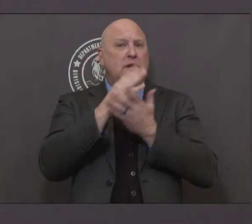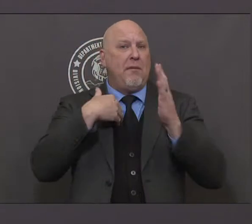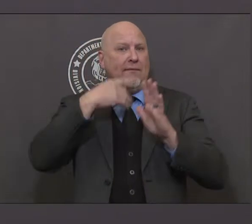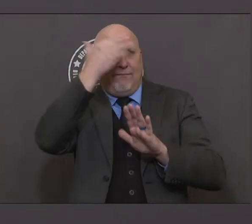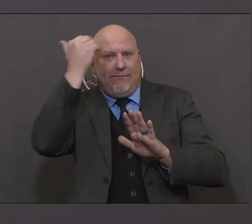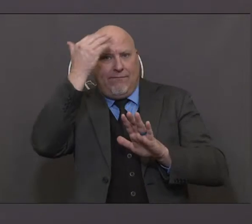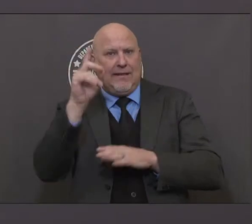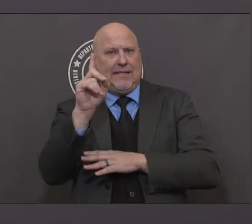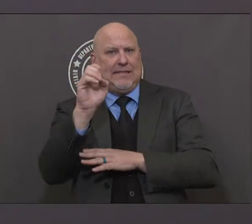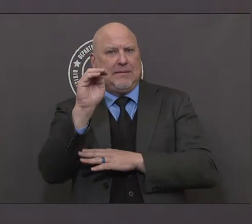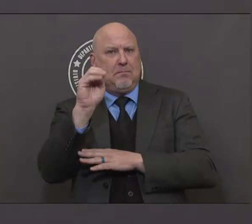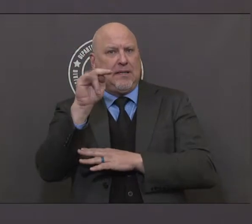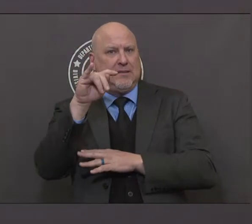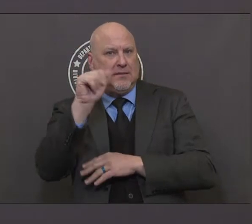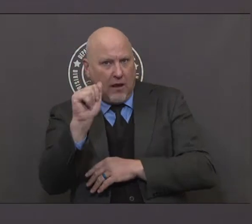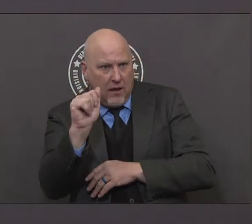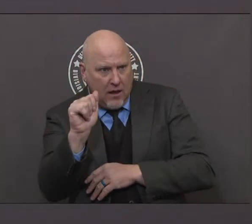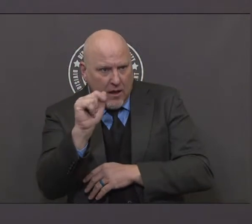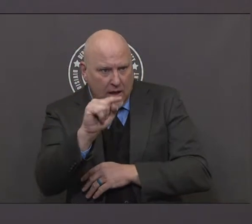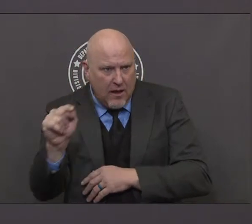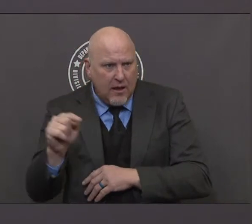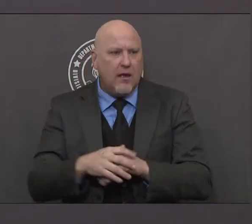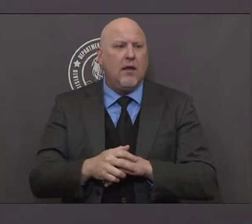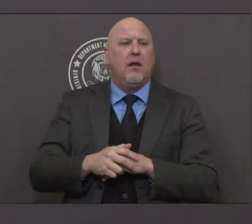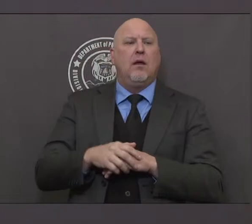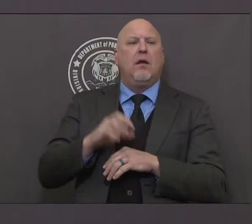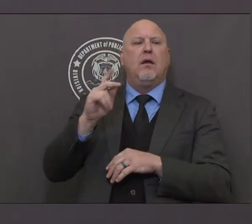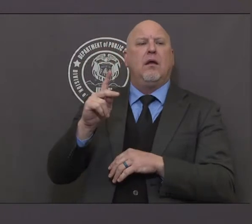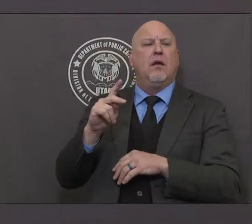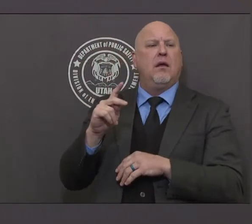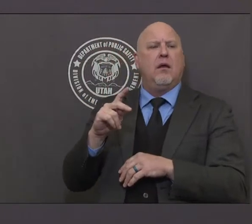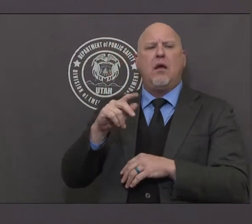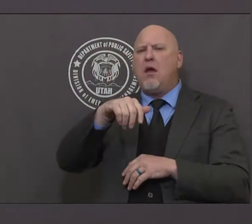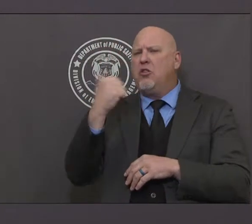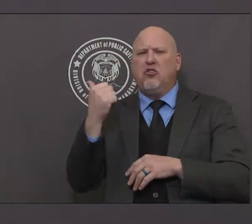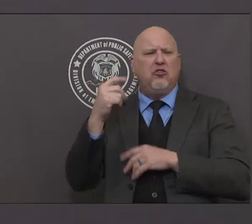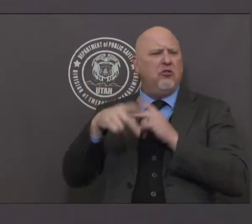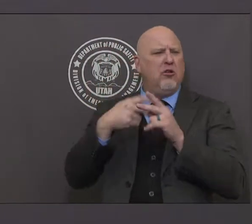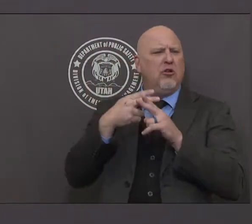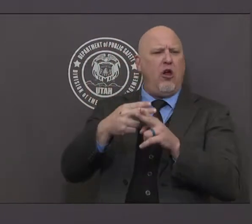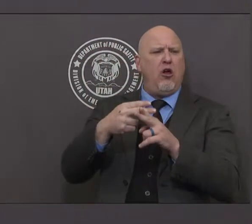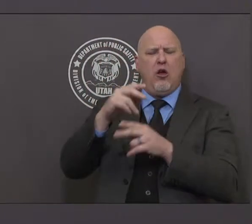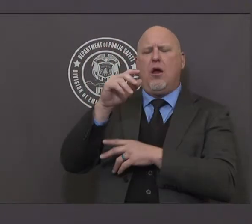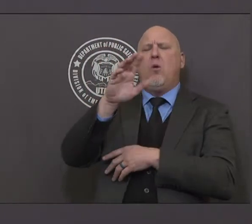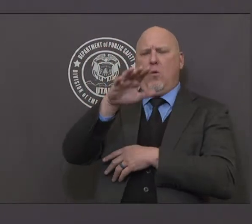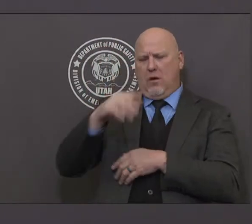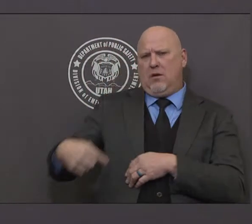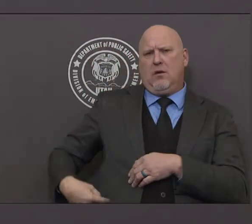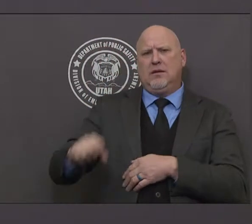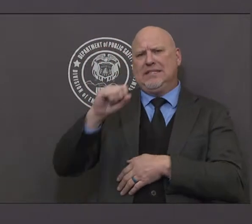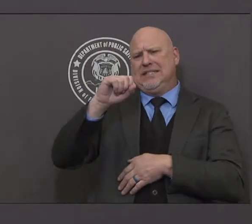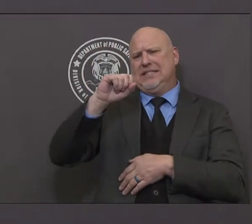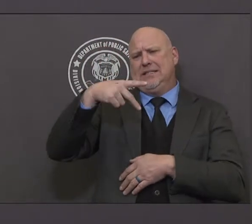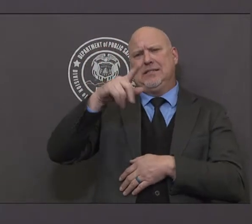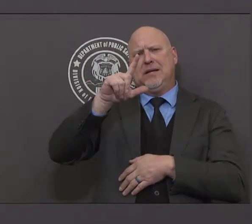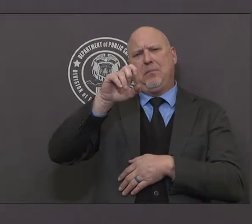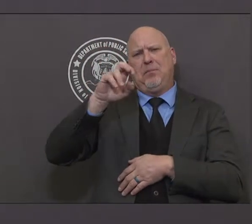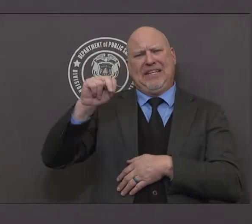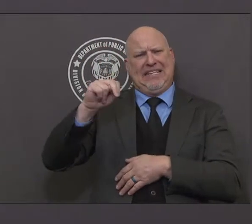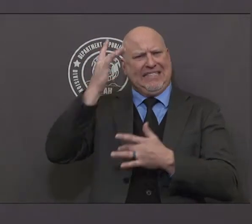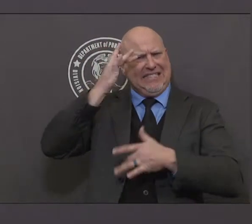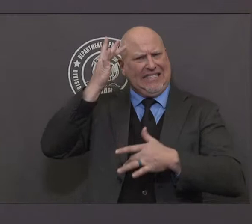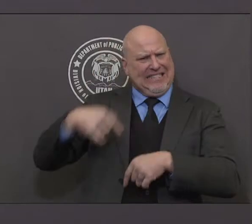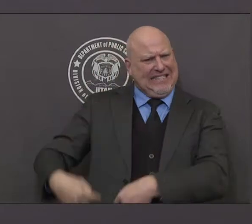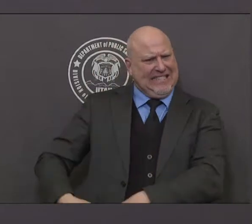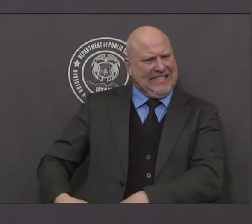and asplenia, including a splenectomy or a spleen dysfunction, including sickle cell disease. Now, I